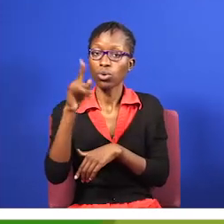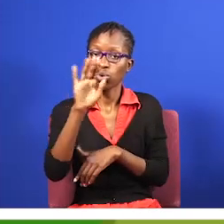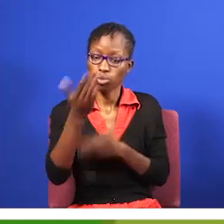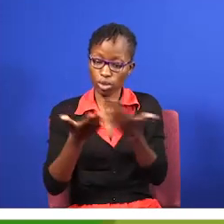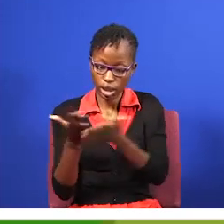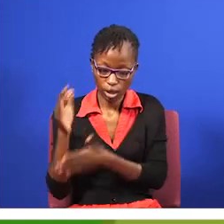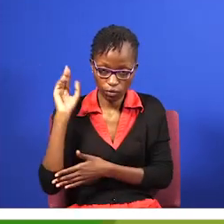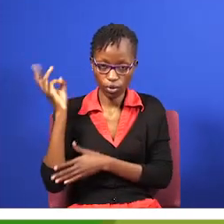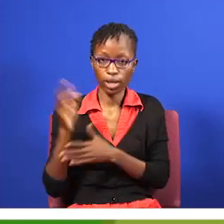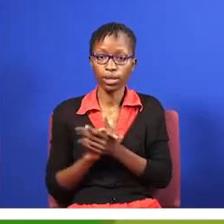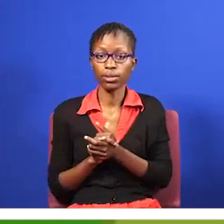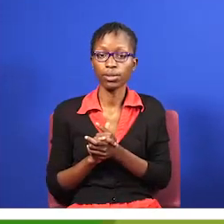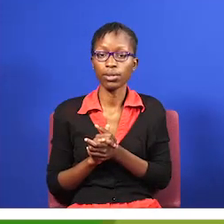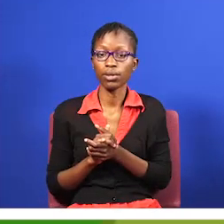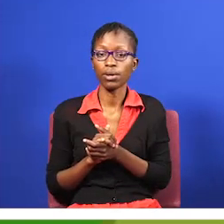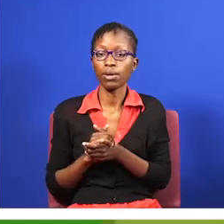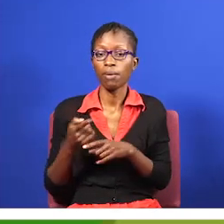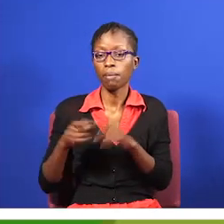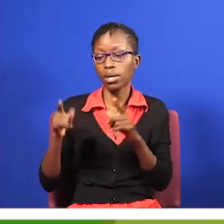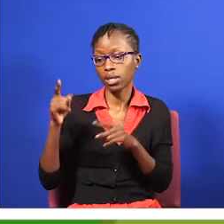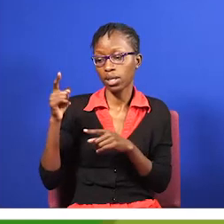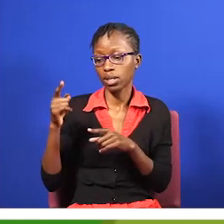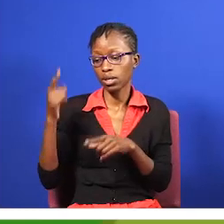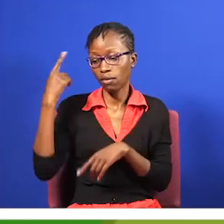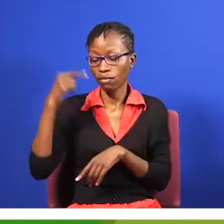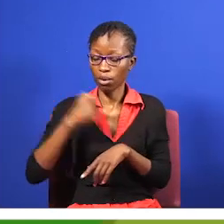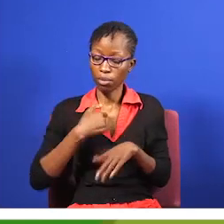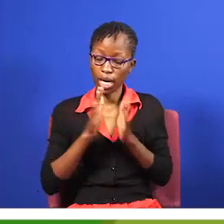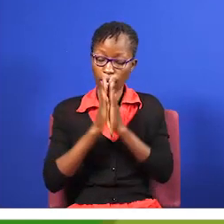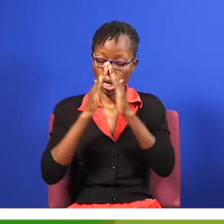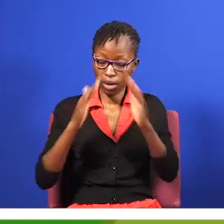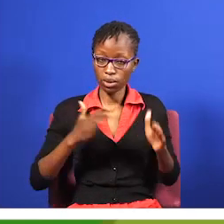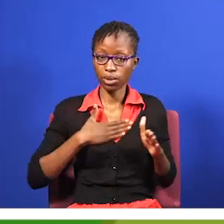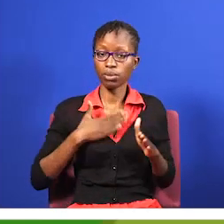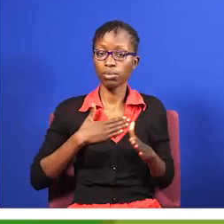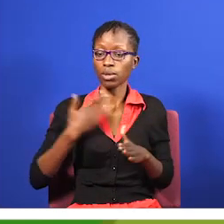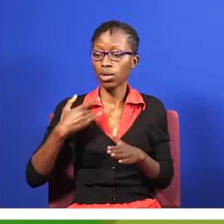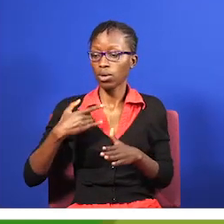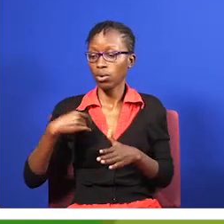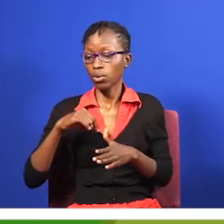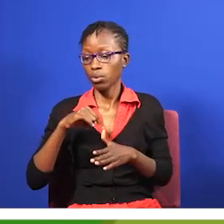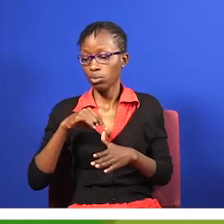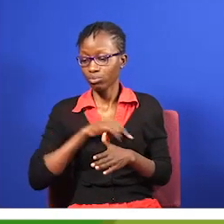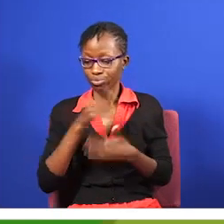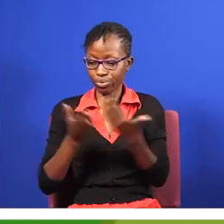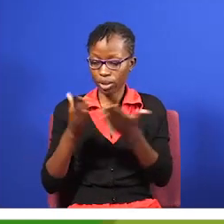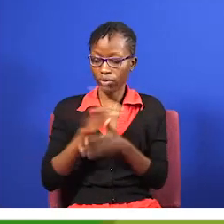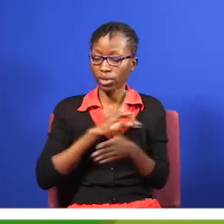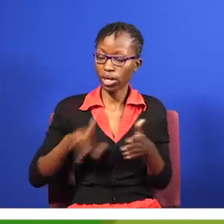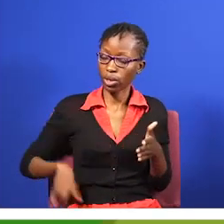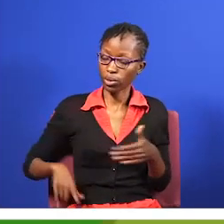you are going to serve. But as for me and my house, we will serve the